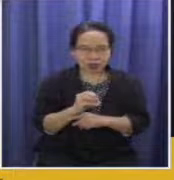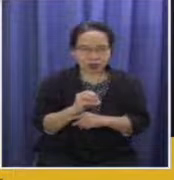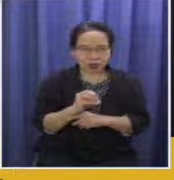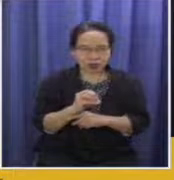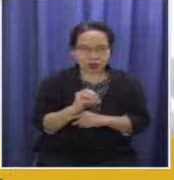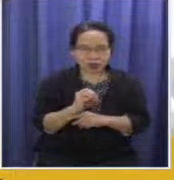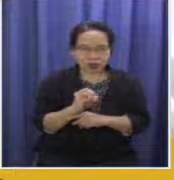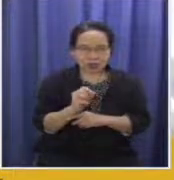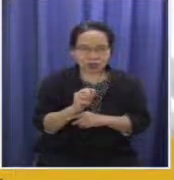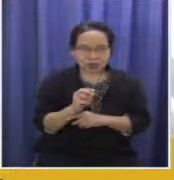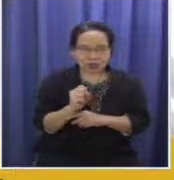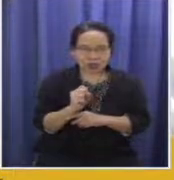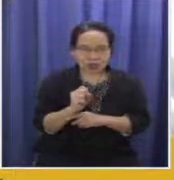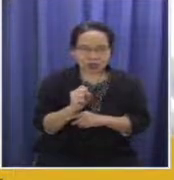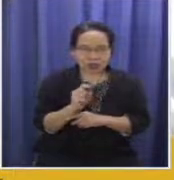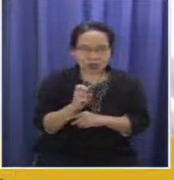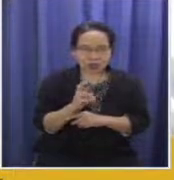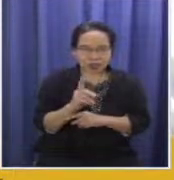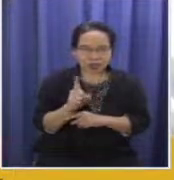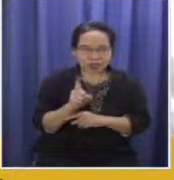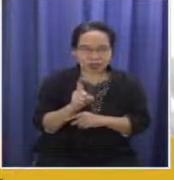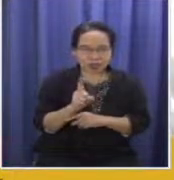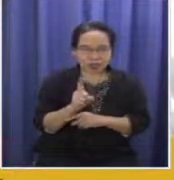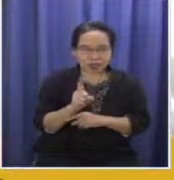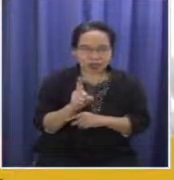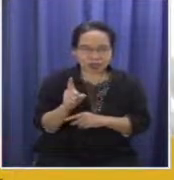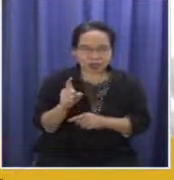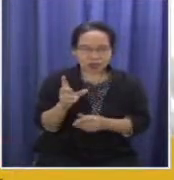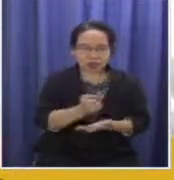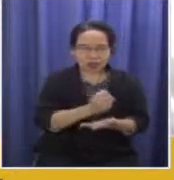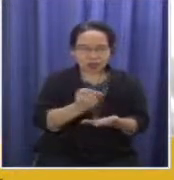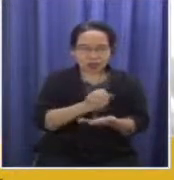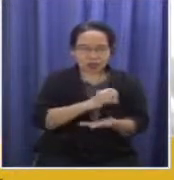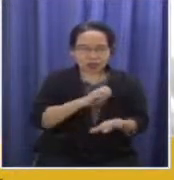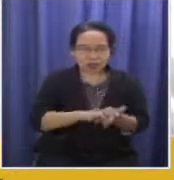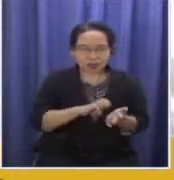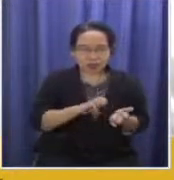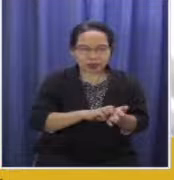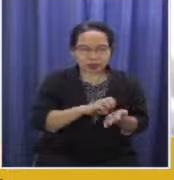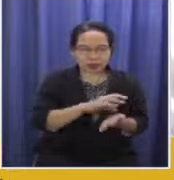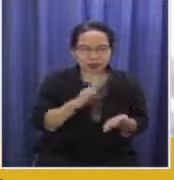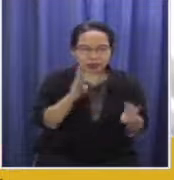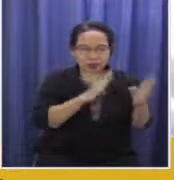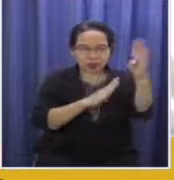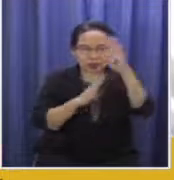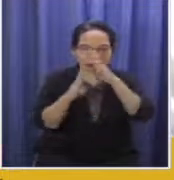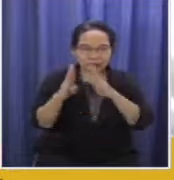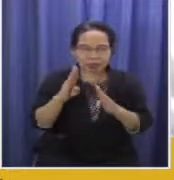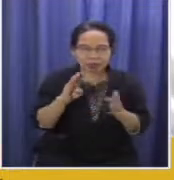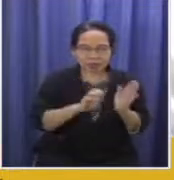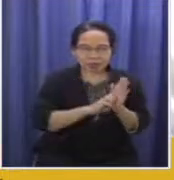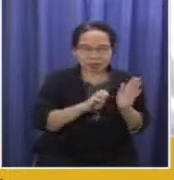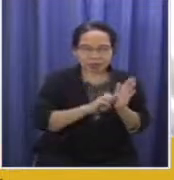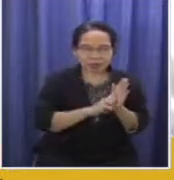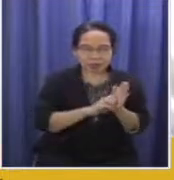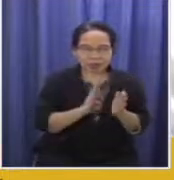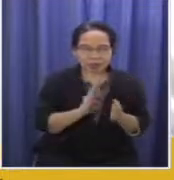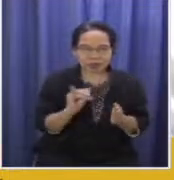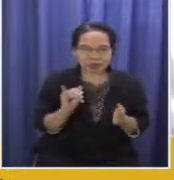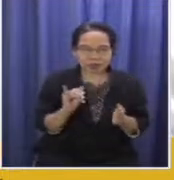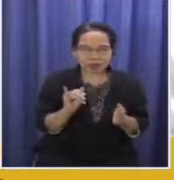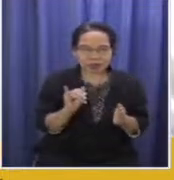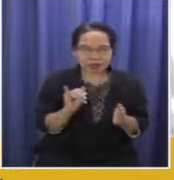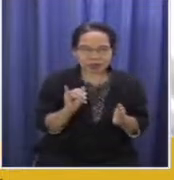OSIRIS-REx spacecraft was able to collect samples. And there was a problem because the samples are